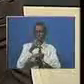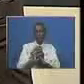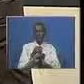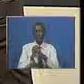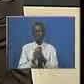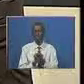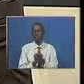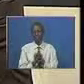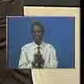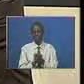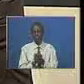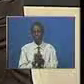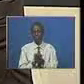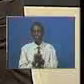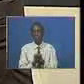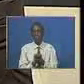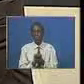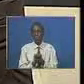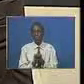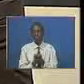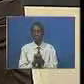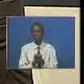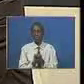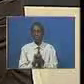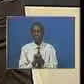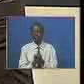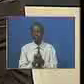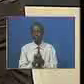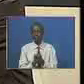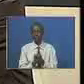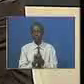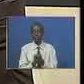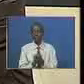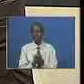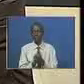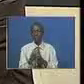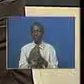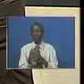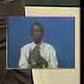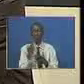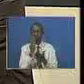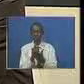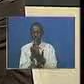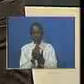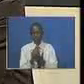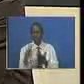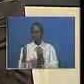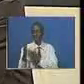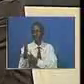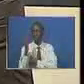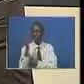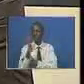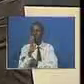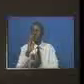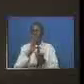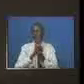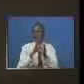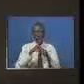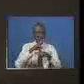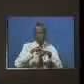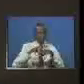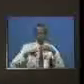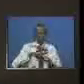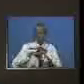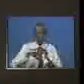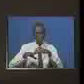we expect we live in Africa and we expect our government to really provide security for us for us to be comfortable and with the